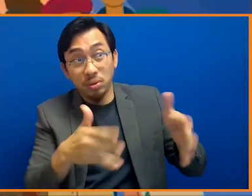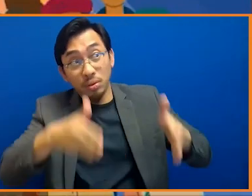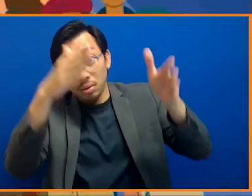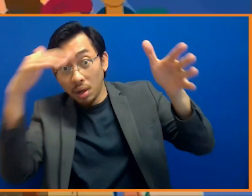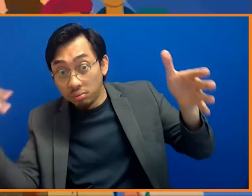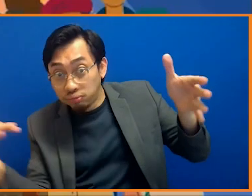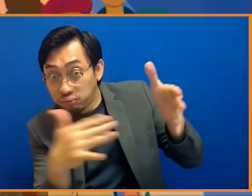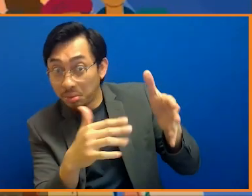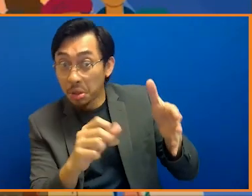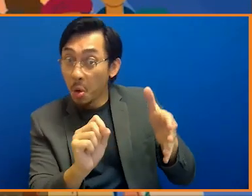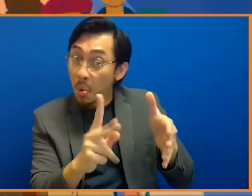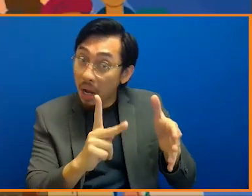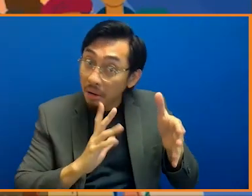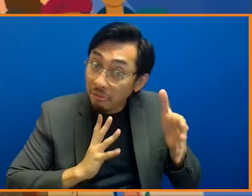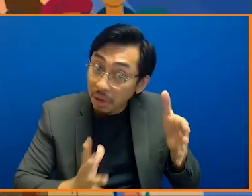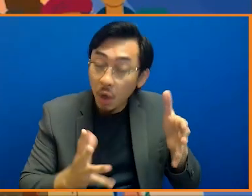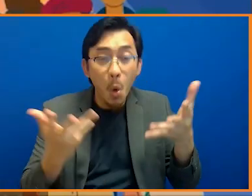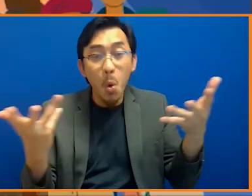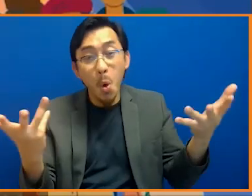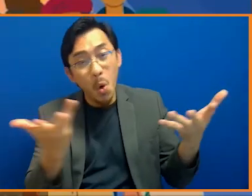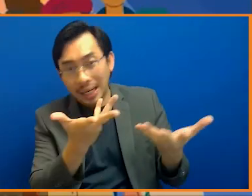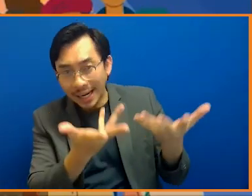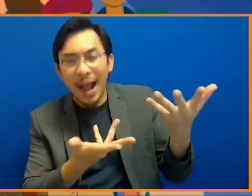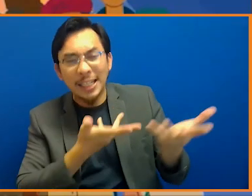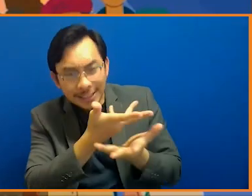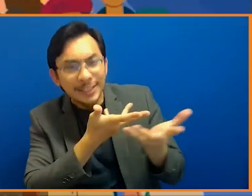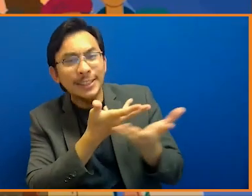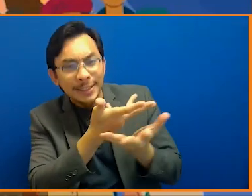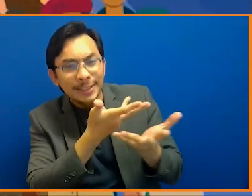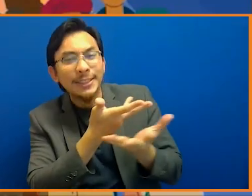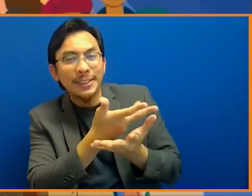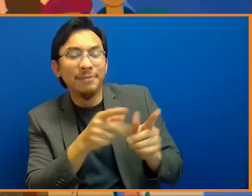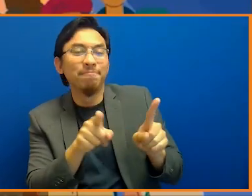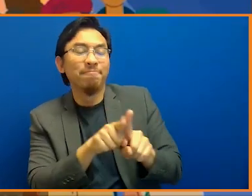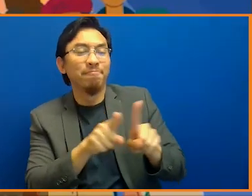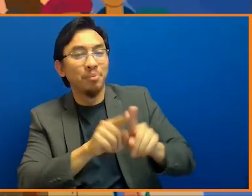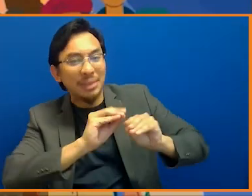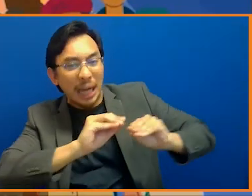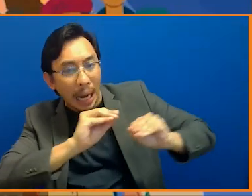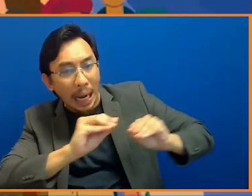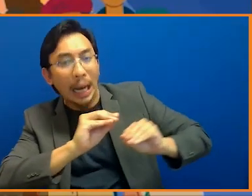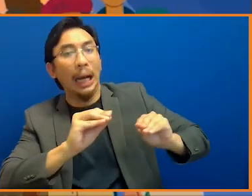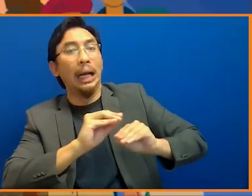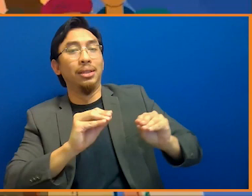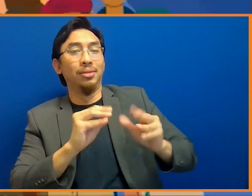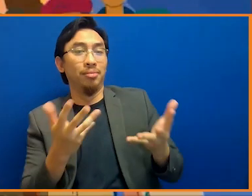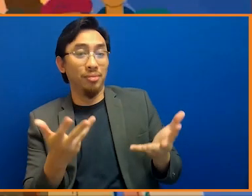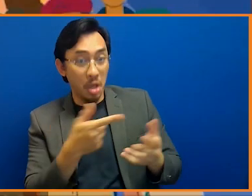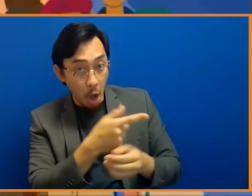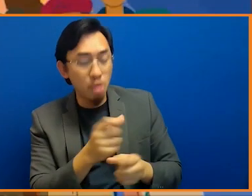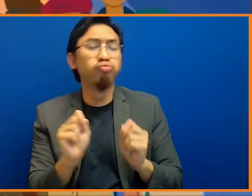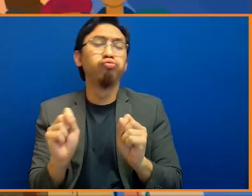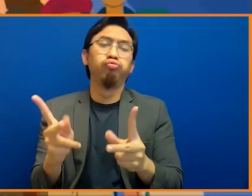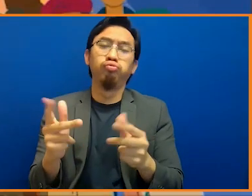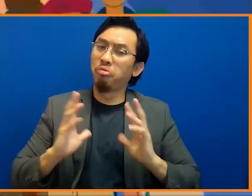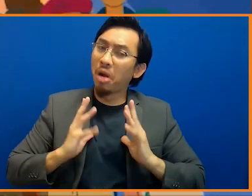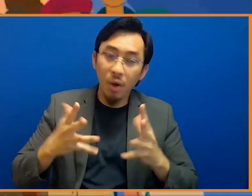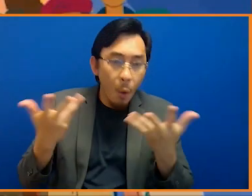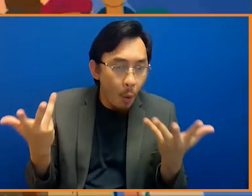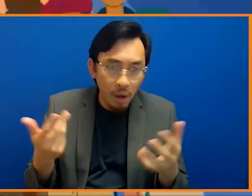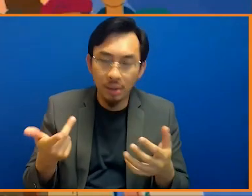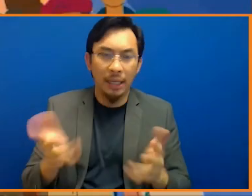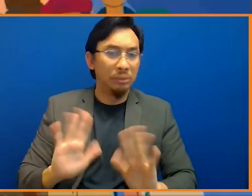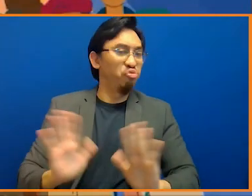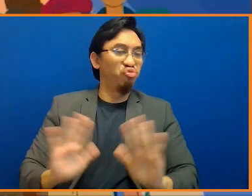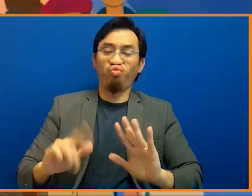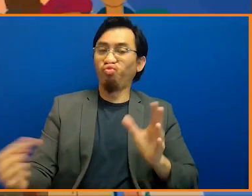the rooftop, for example, of the building in case of tsunami happen. Whether they can permit us to